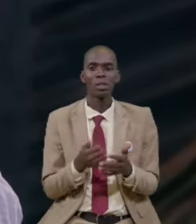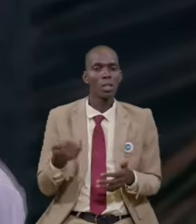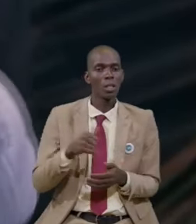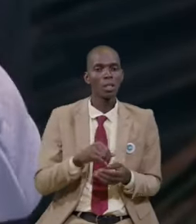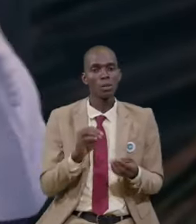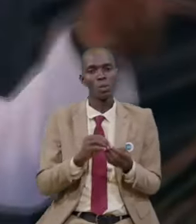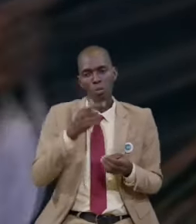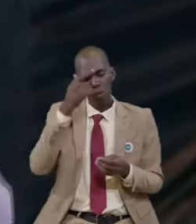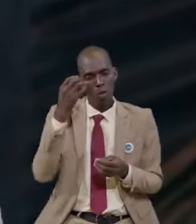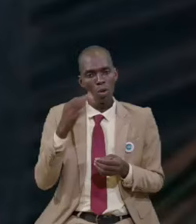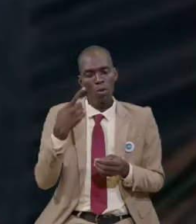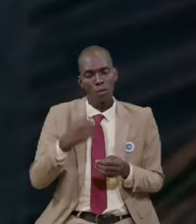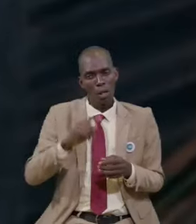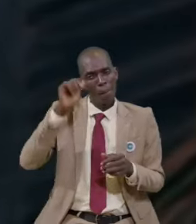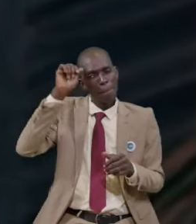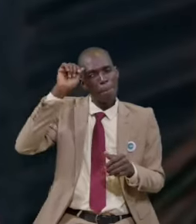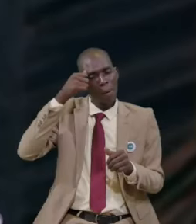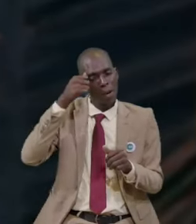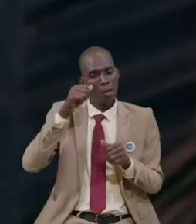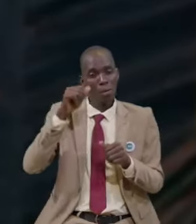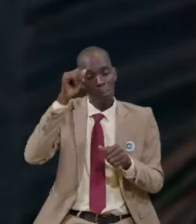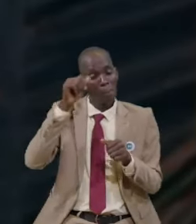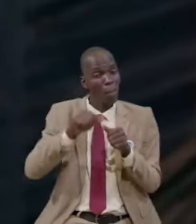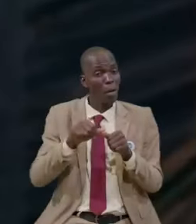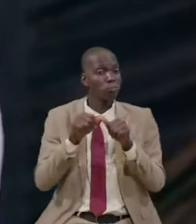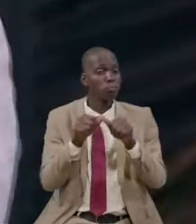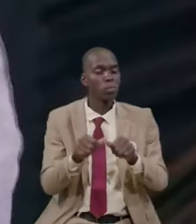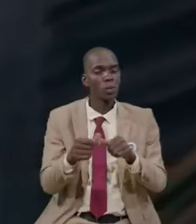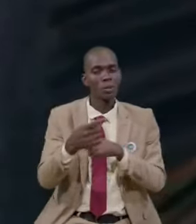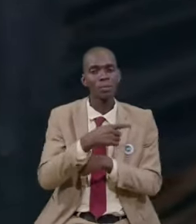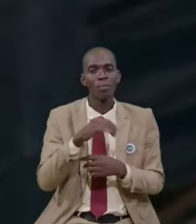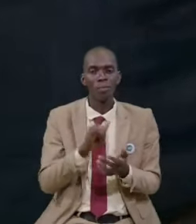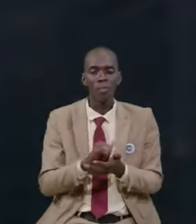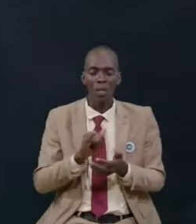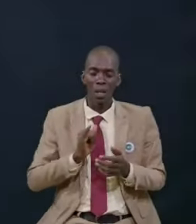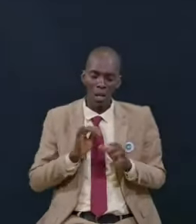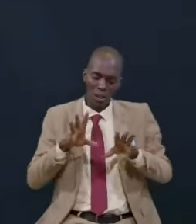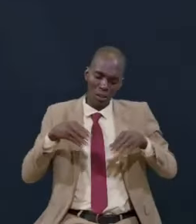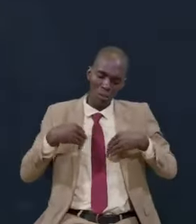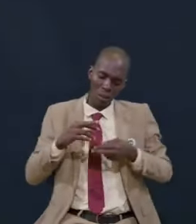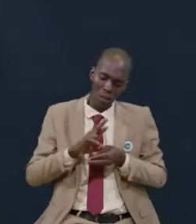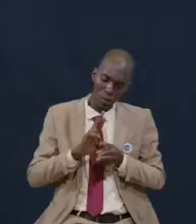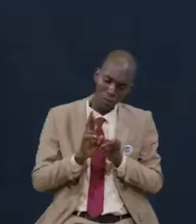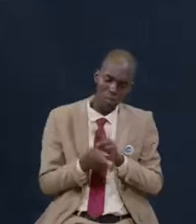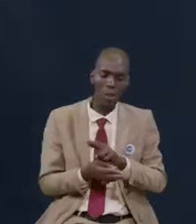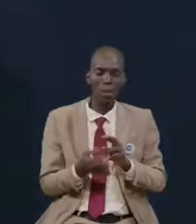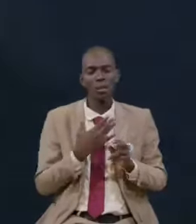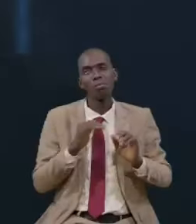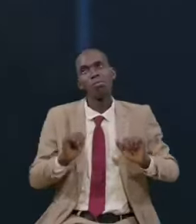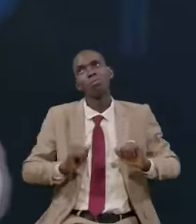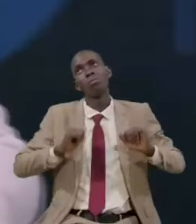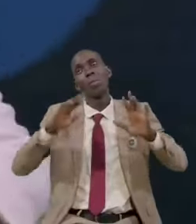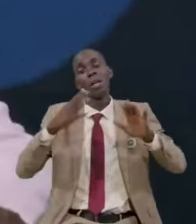heard, repent ye and believe the gospel, I repented and turned around, and now my life